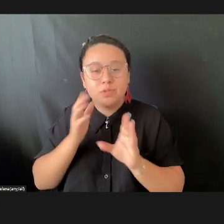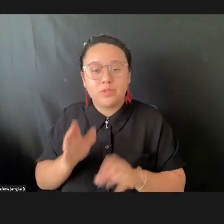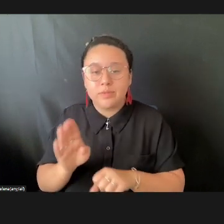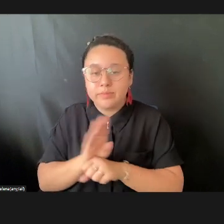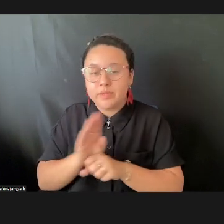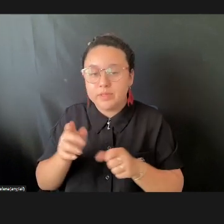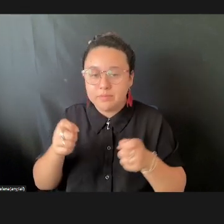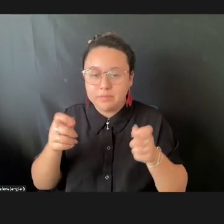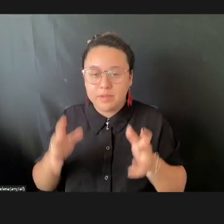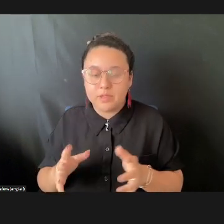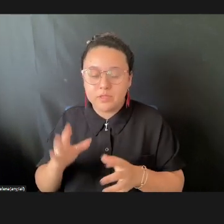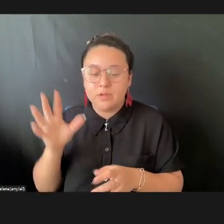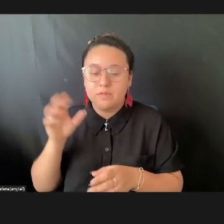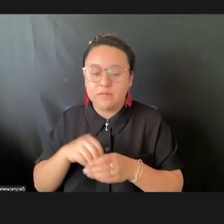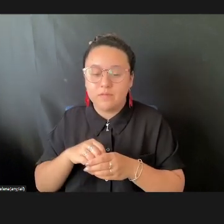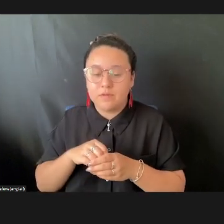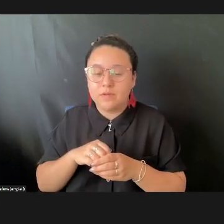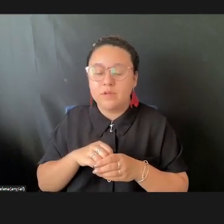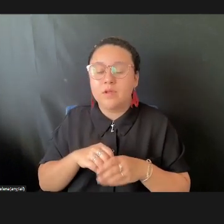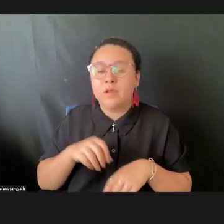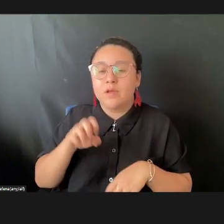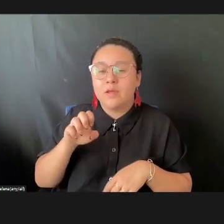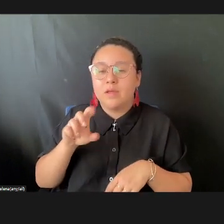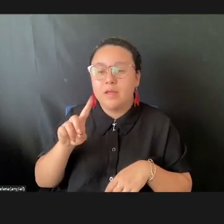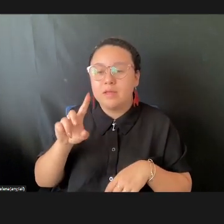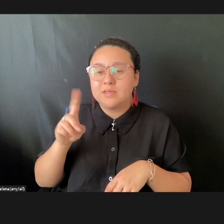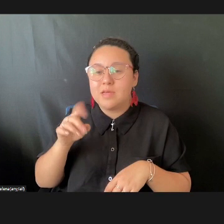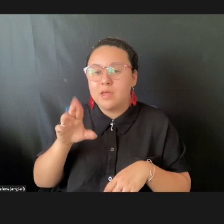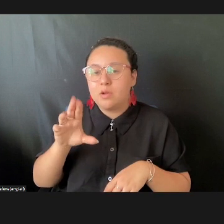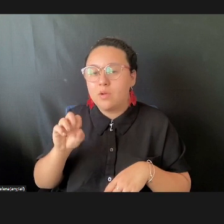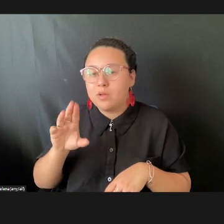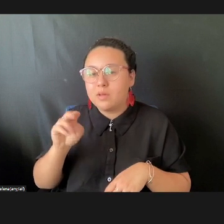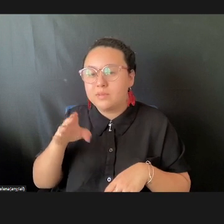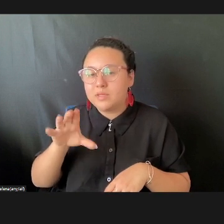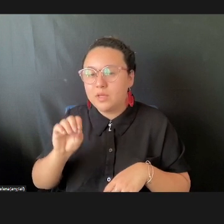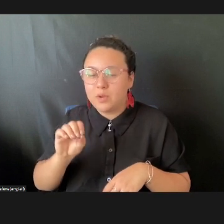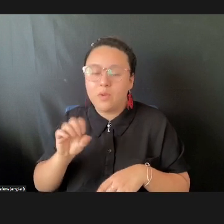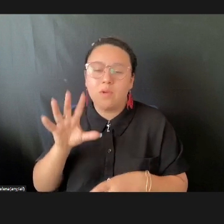was a member of El Teatro Campesino and currently sits on their board of directors.